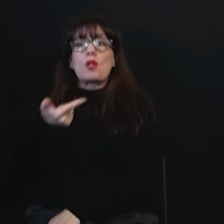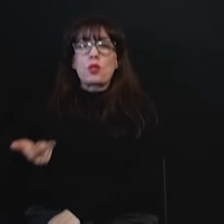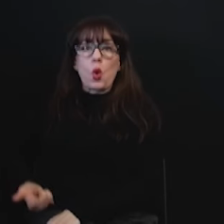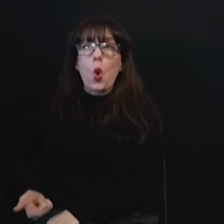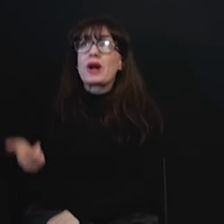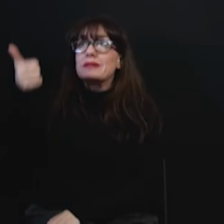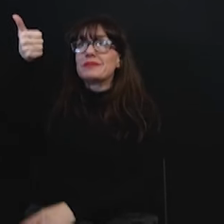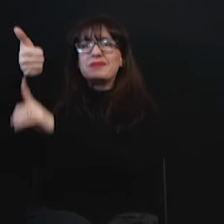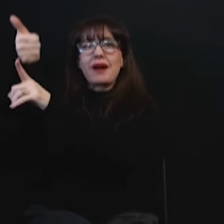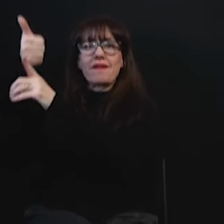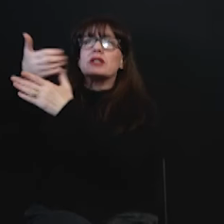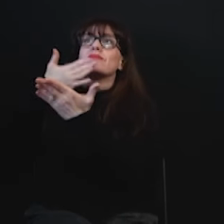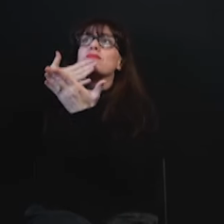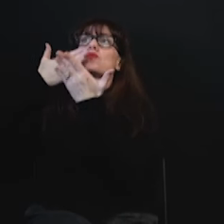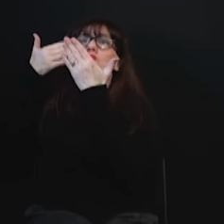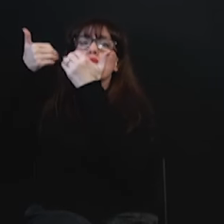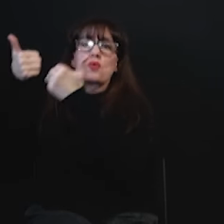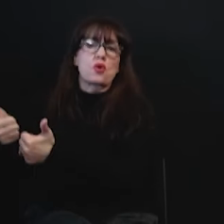good.